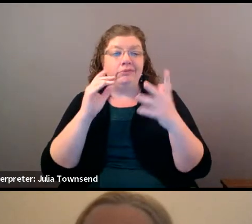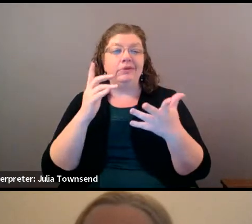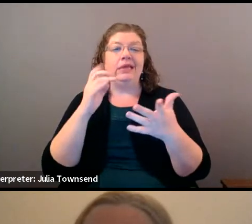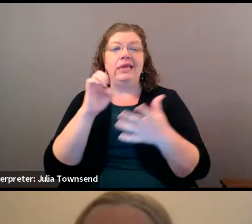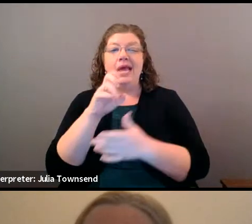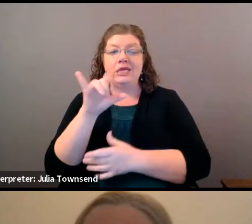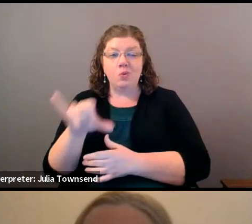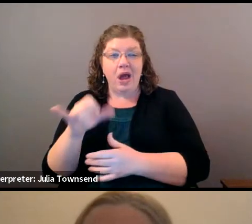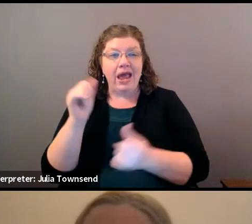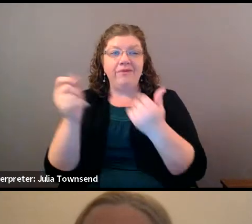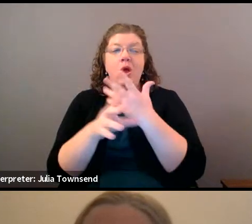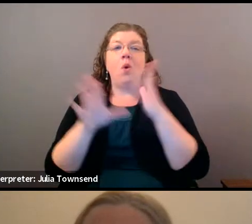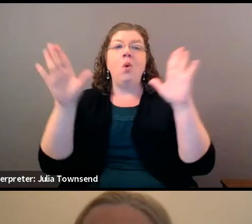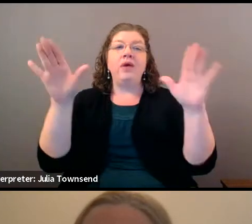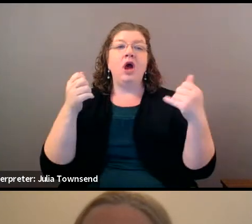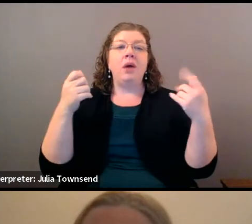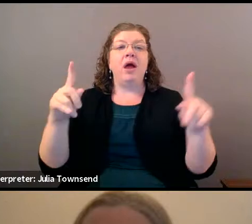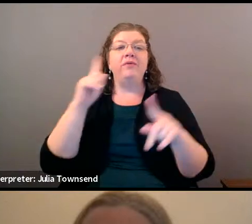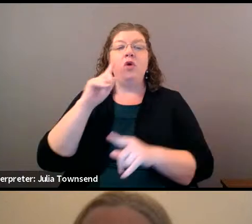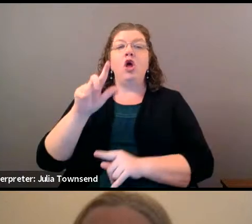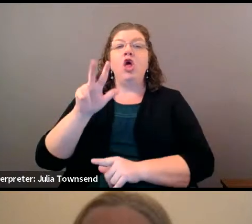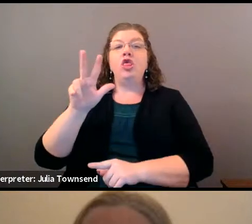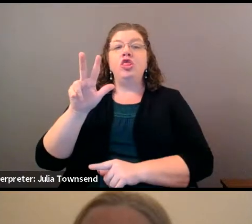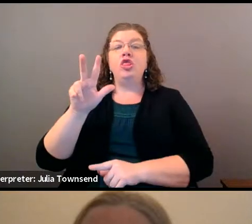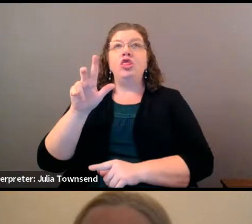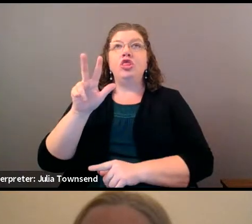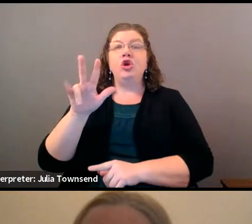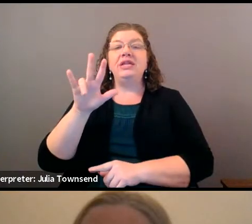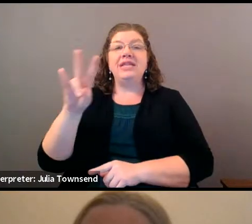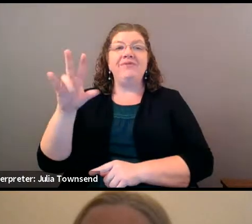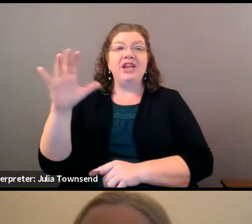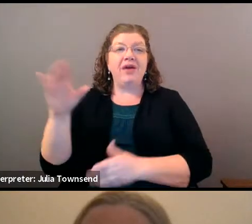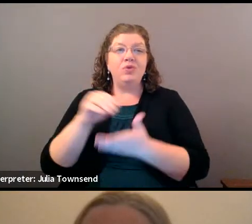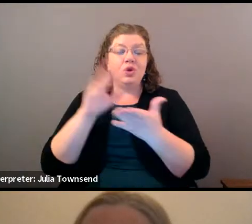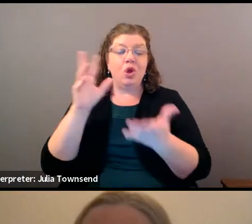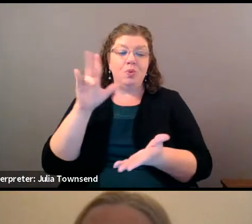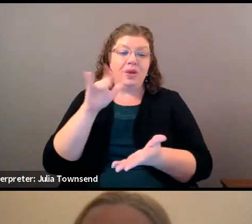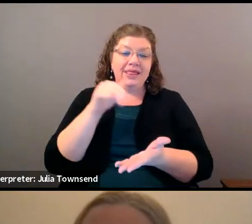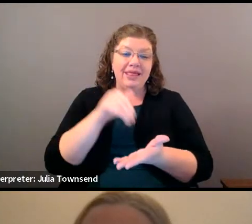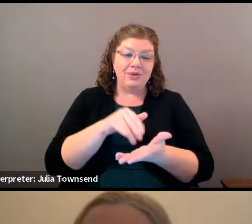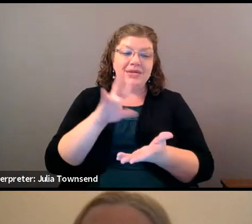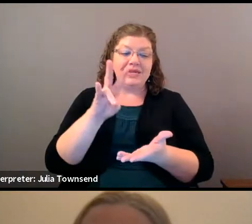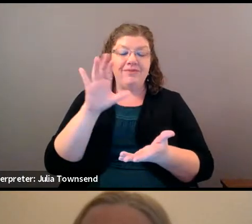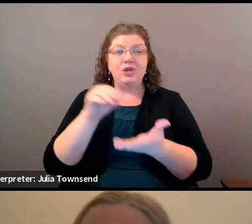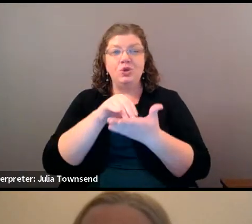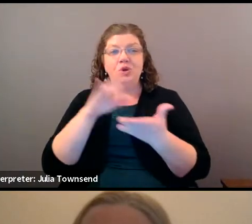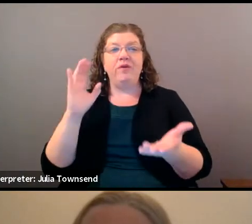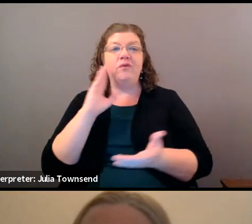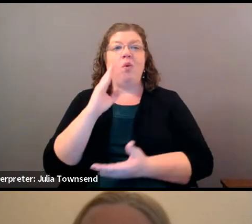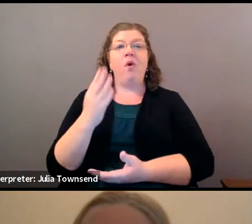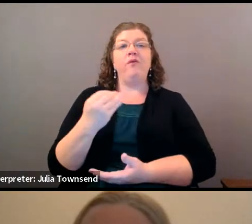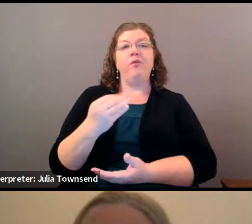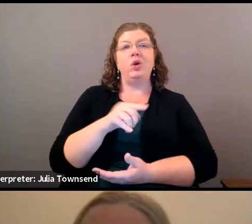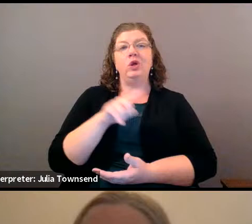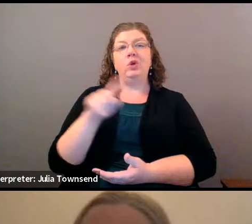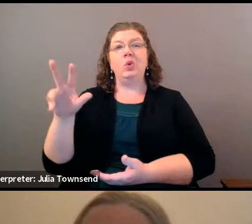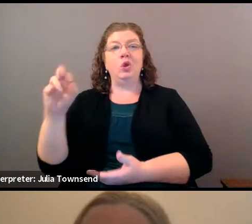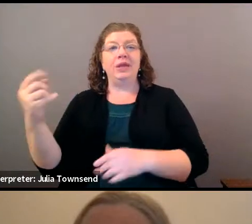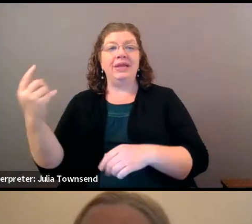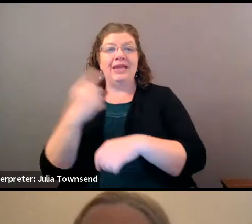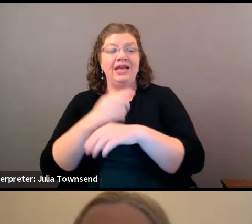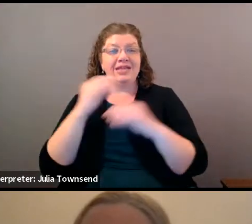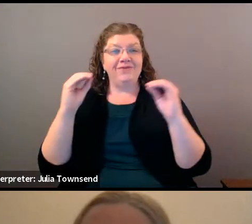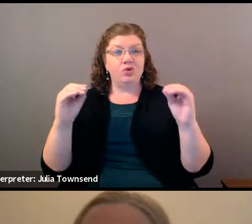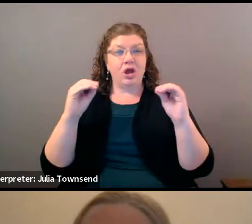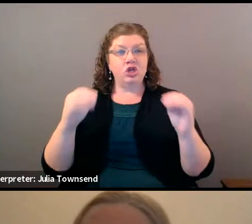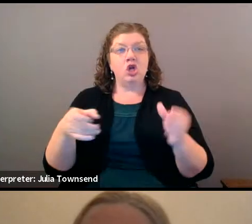for 3,700 students for 14 to almost 30 days of instruction. The cost